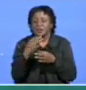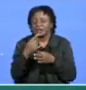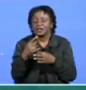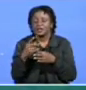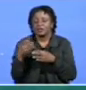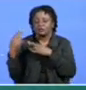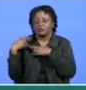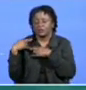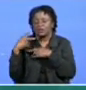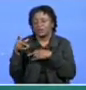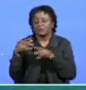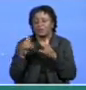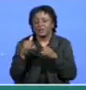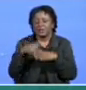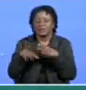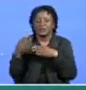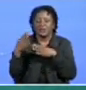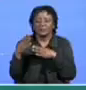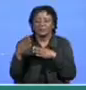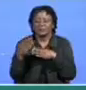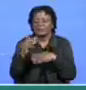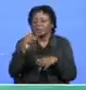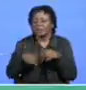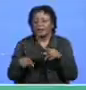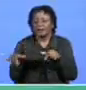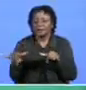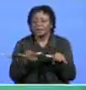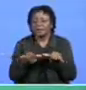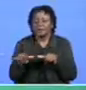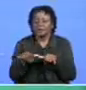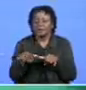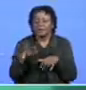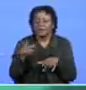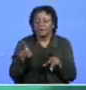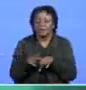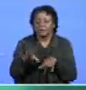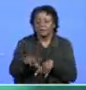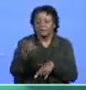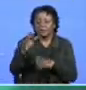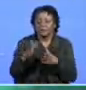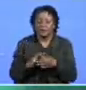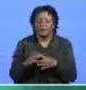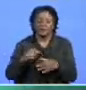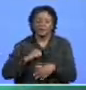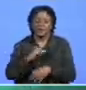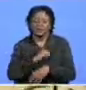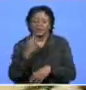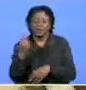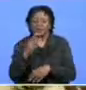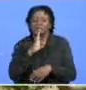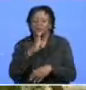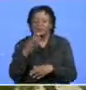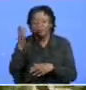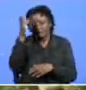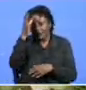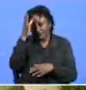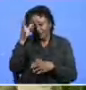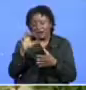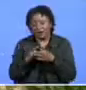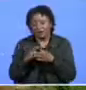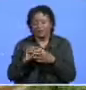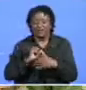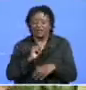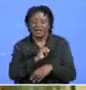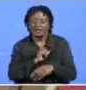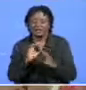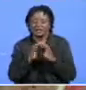lives is immeasurable and hard to put into words. As a founder of Atlantis, he will always be the father of the Atlantis family. Now, the prime